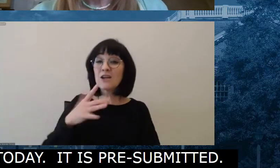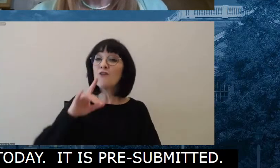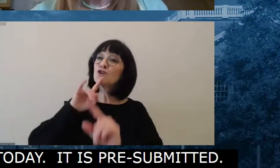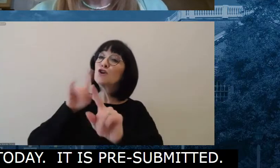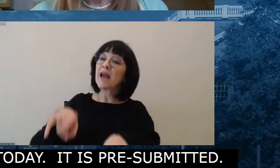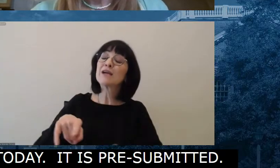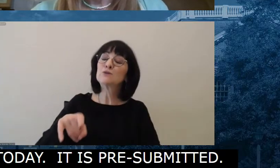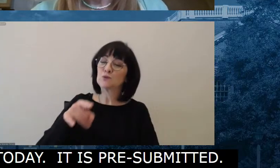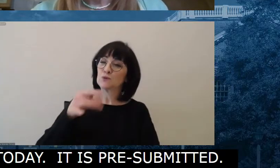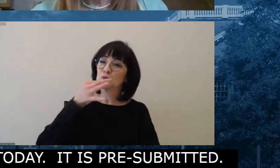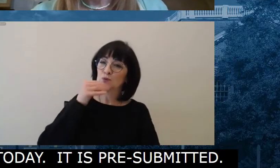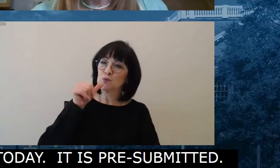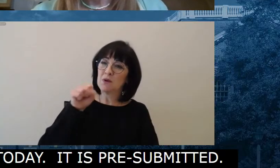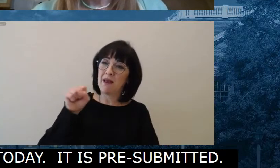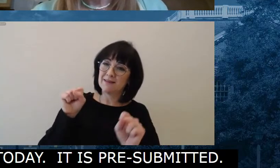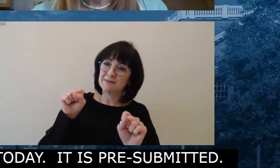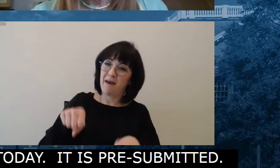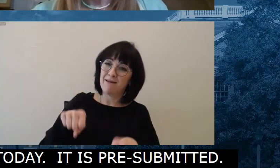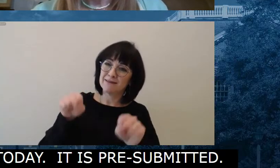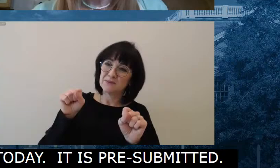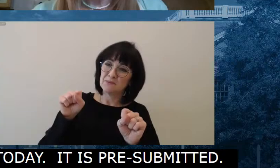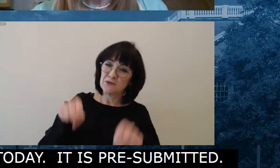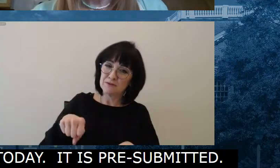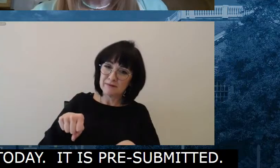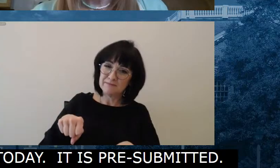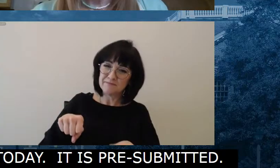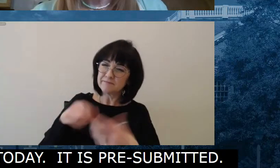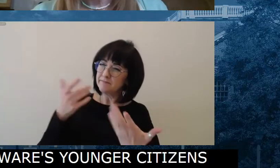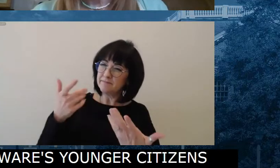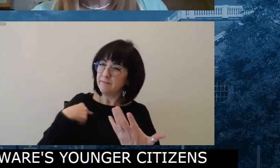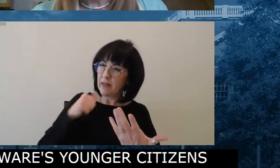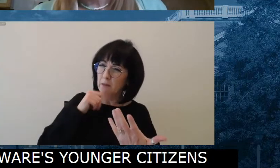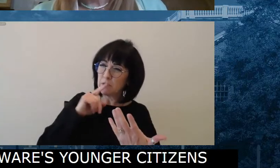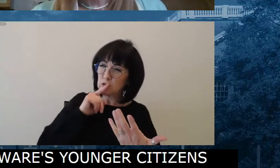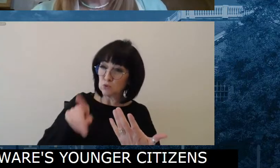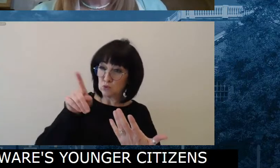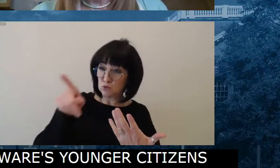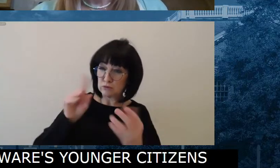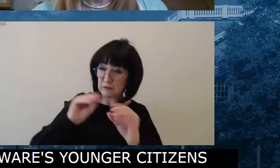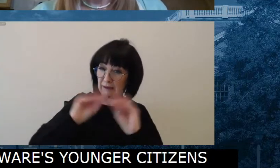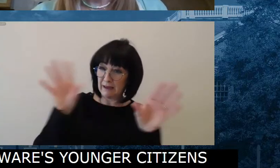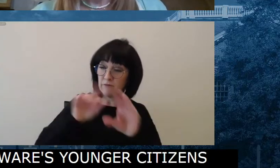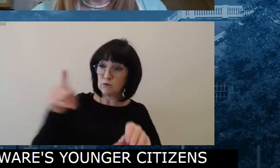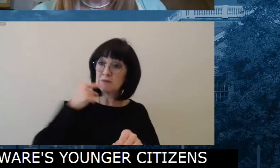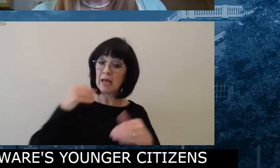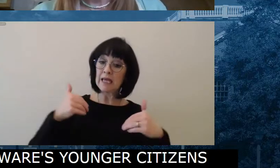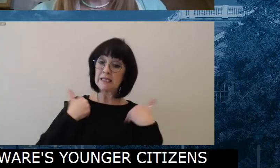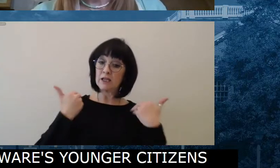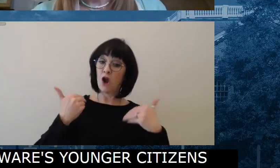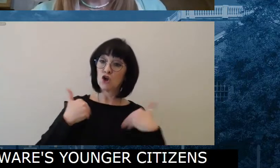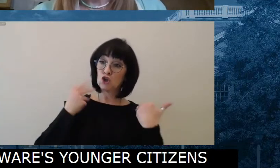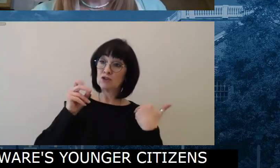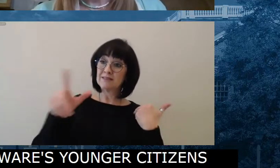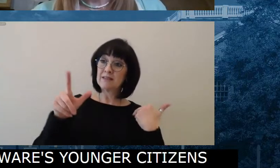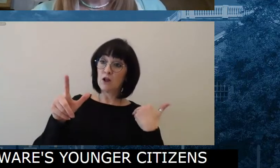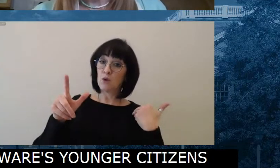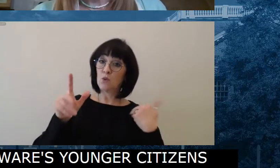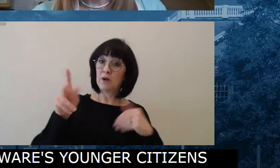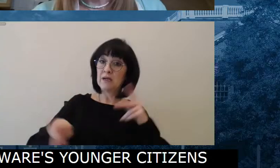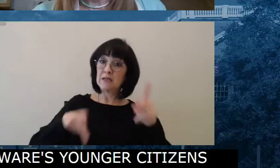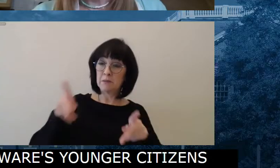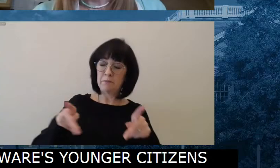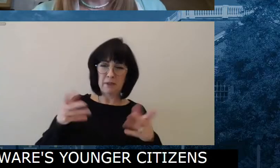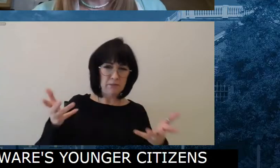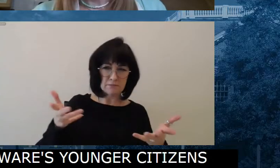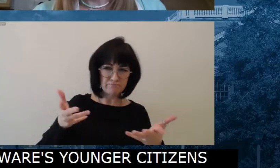I don't, first of all, I don't know what she means by younger Delawareans. We're going to move from 50 and